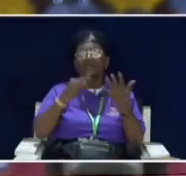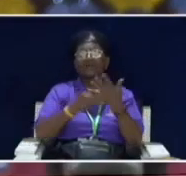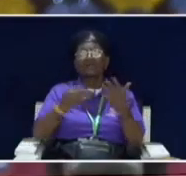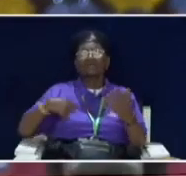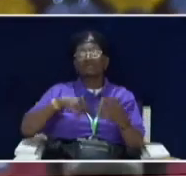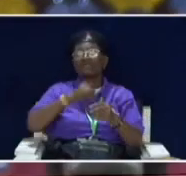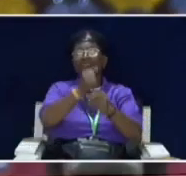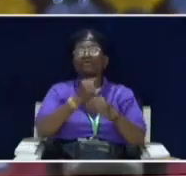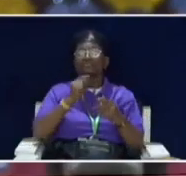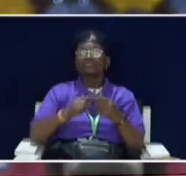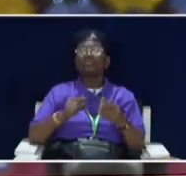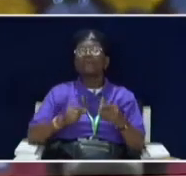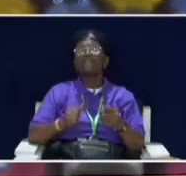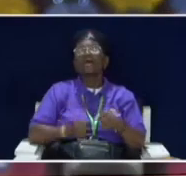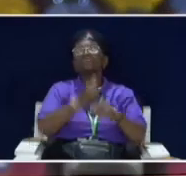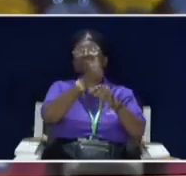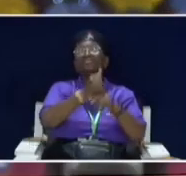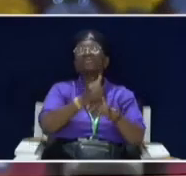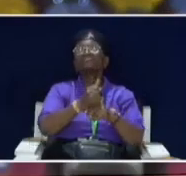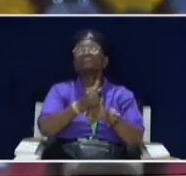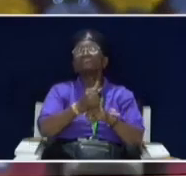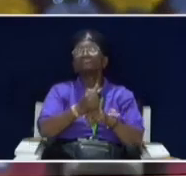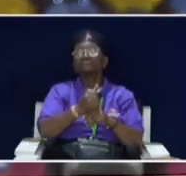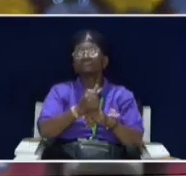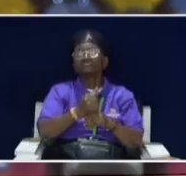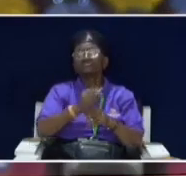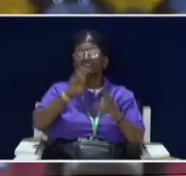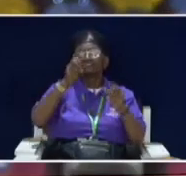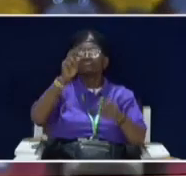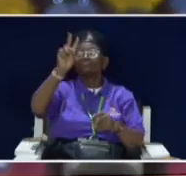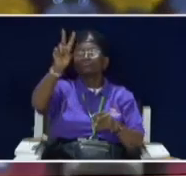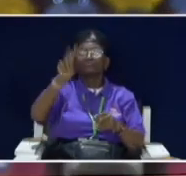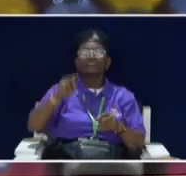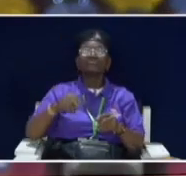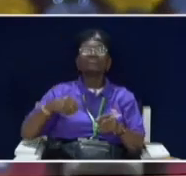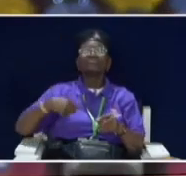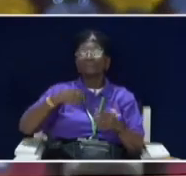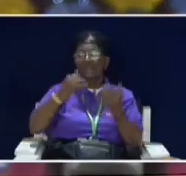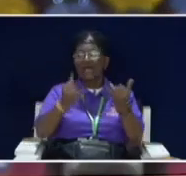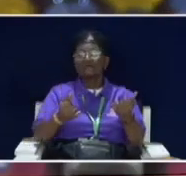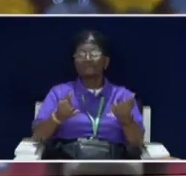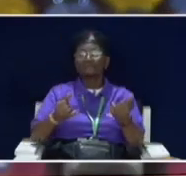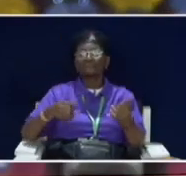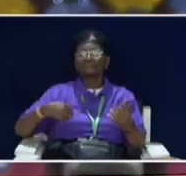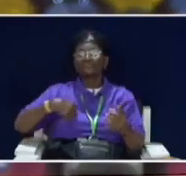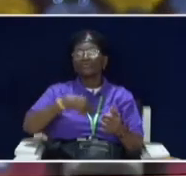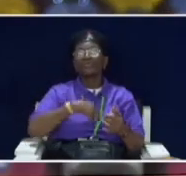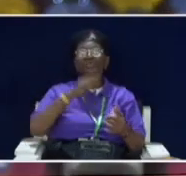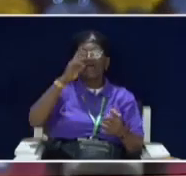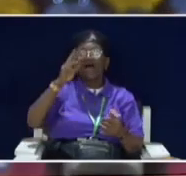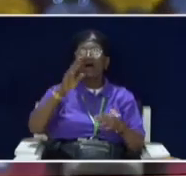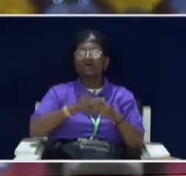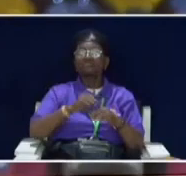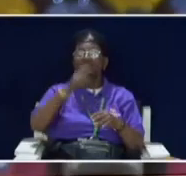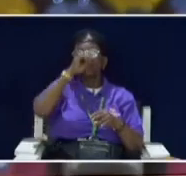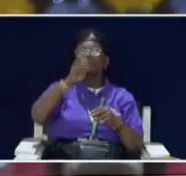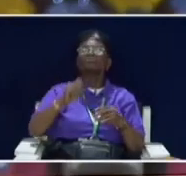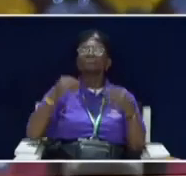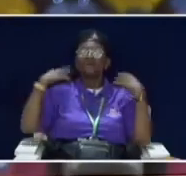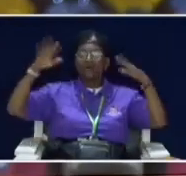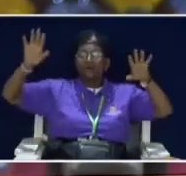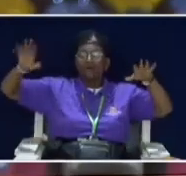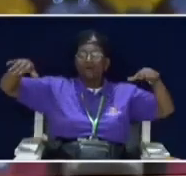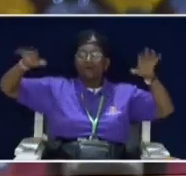mountaintop 2. That was elevation to the next place where we needed to be. Now, we are on eagle's wings because